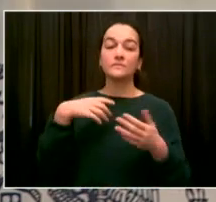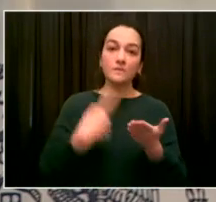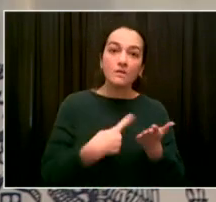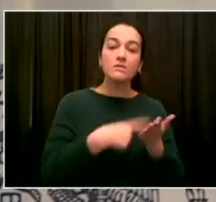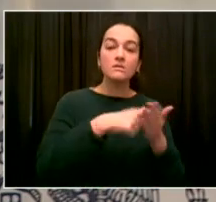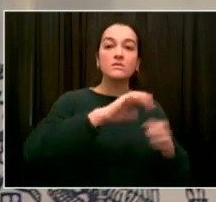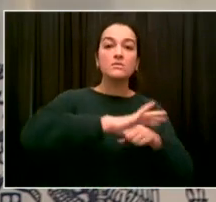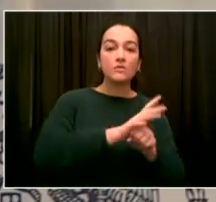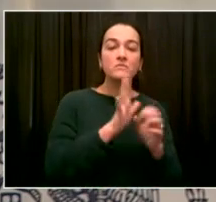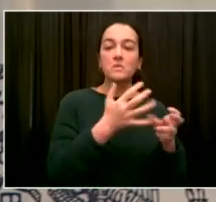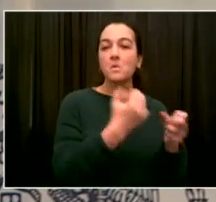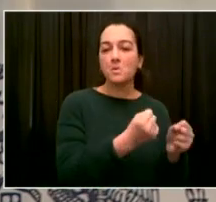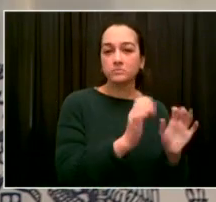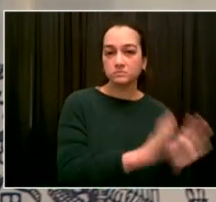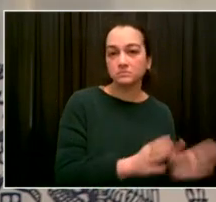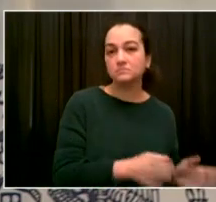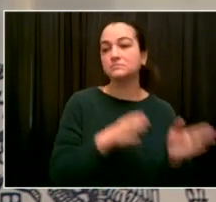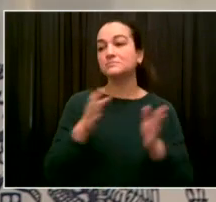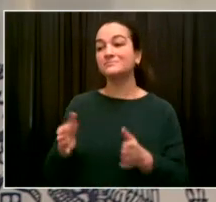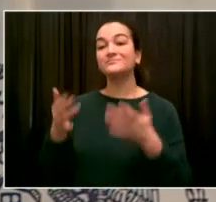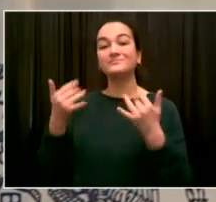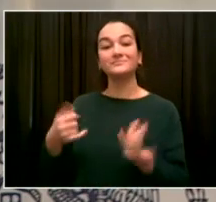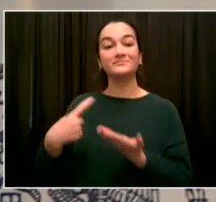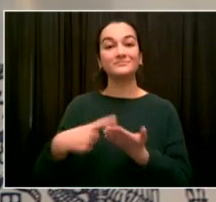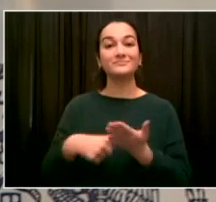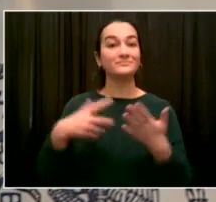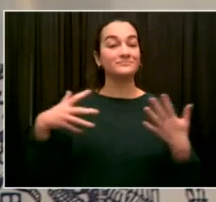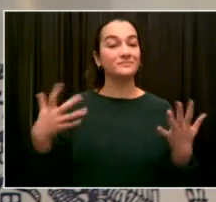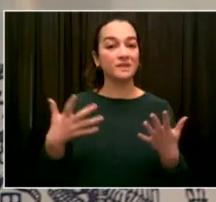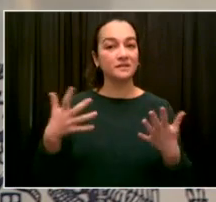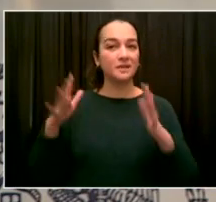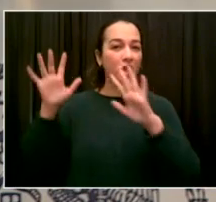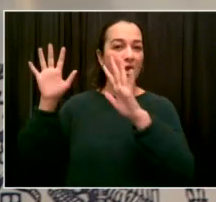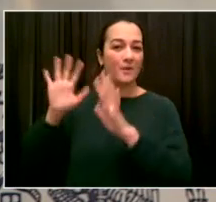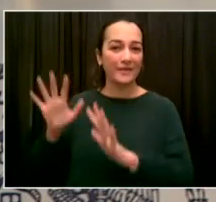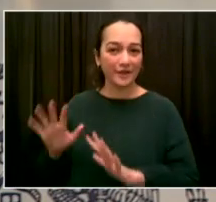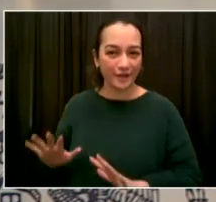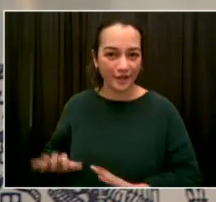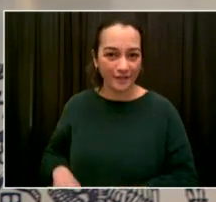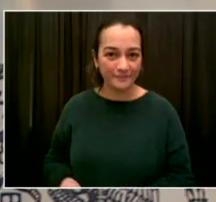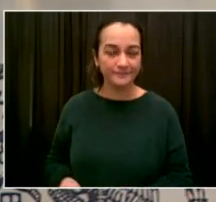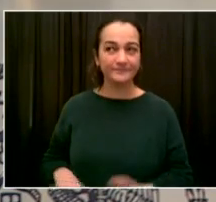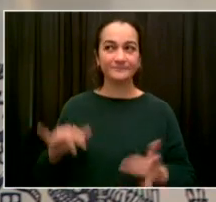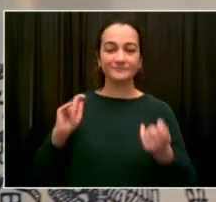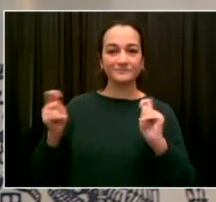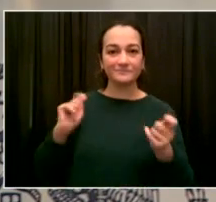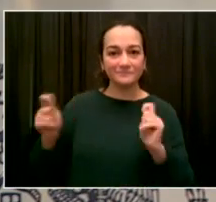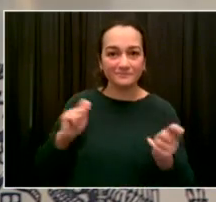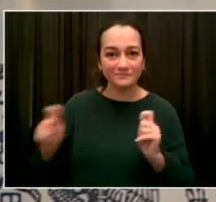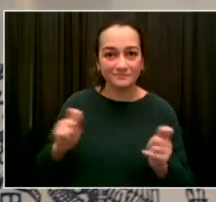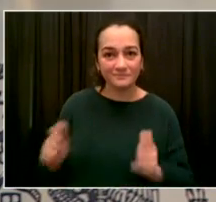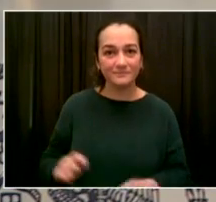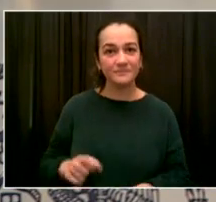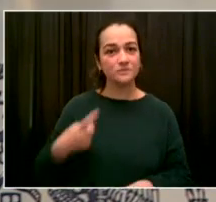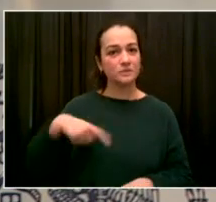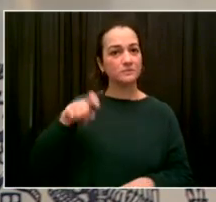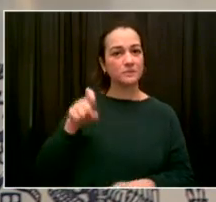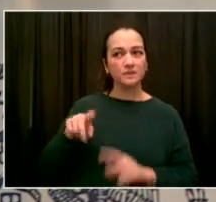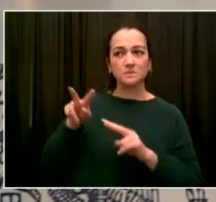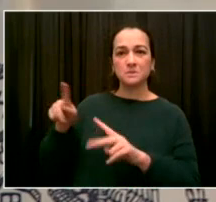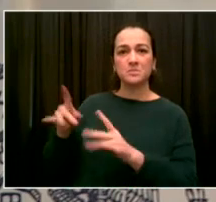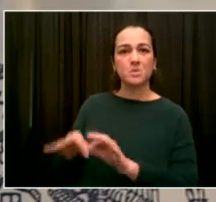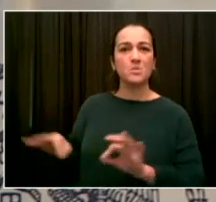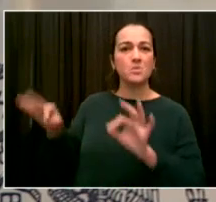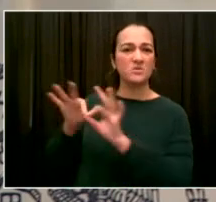getting a signal. Is that a Dr. Katz signal? Dr. Katz is with us? Okay, so I'm going to hold. I want to talk about the climate situation in just a